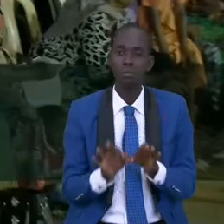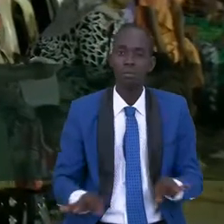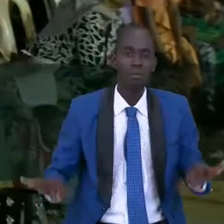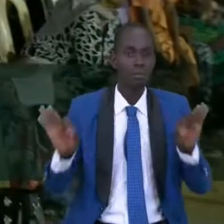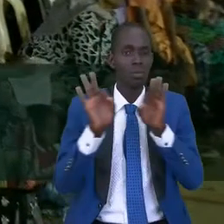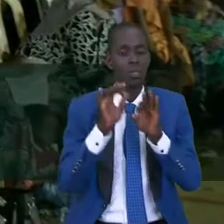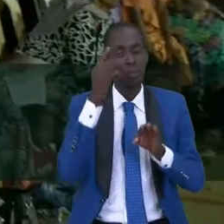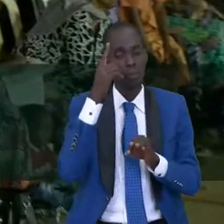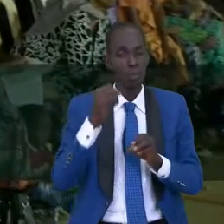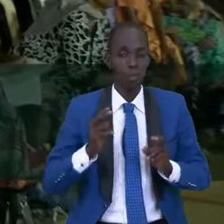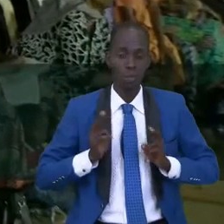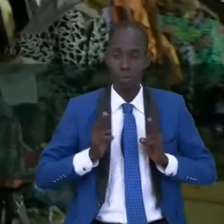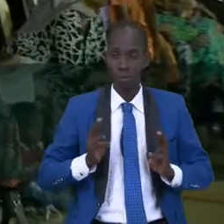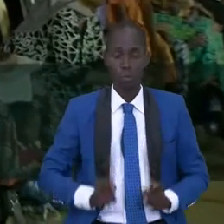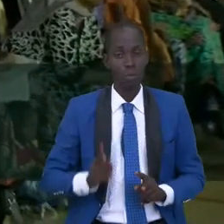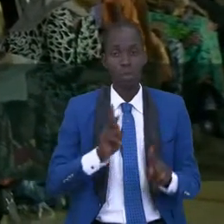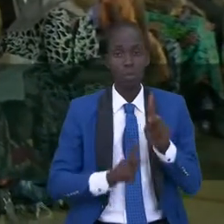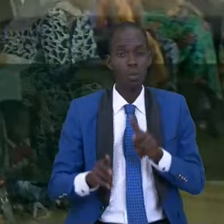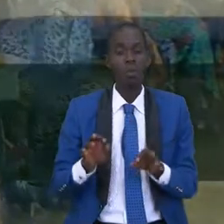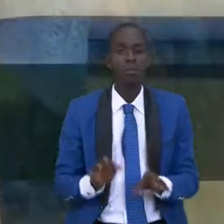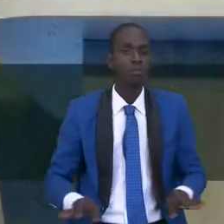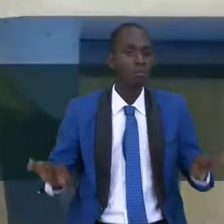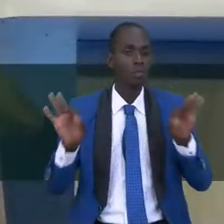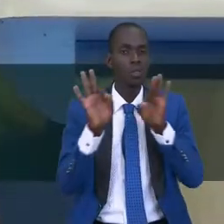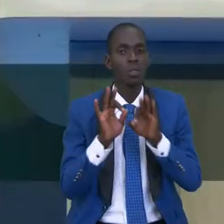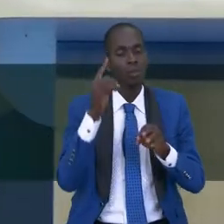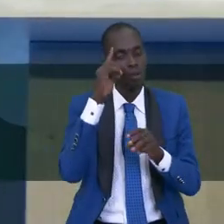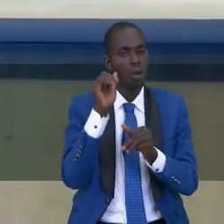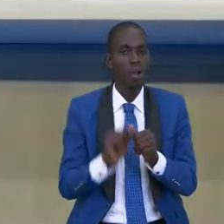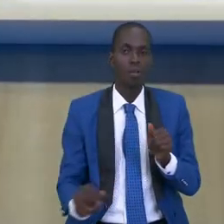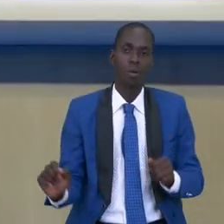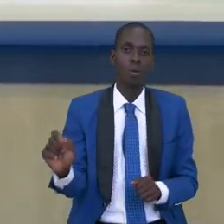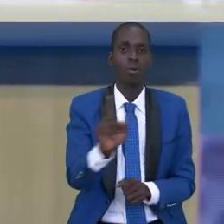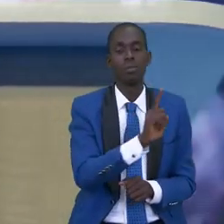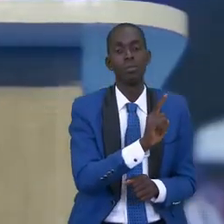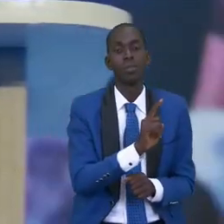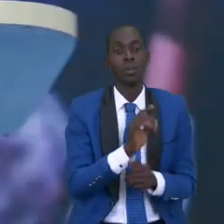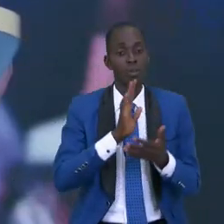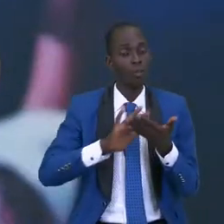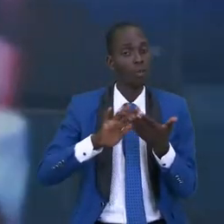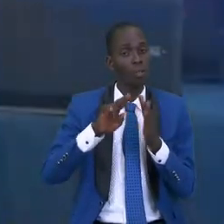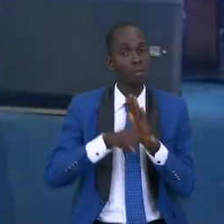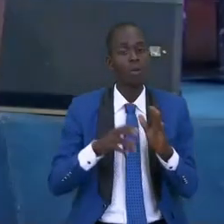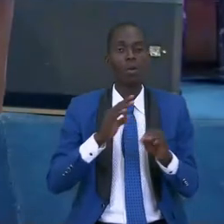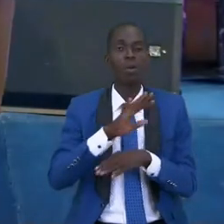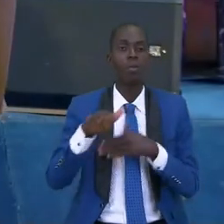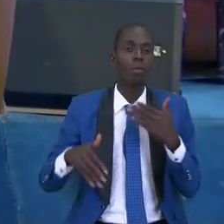fundamental for the human race, fundamental for everyone. Forgiveness of